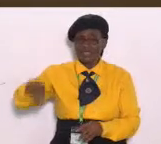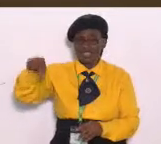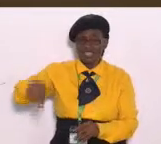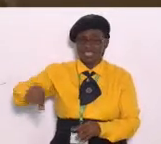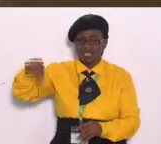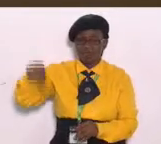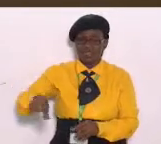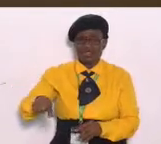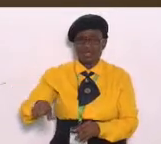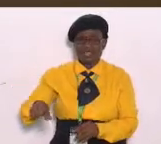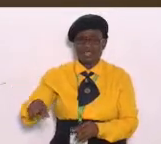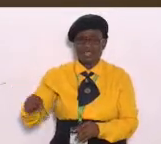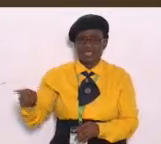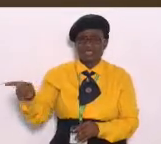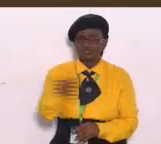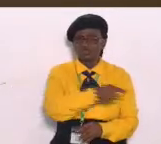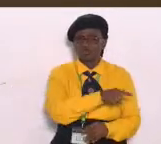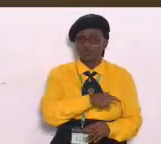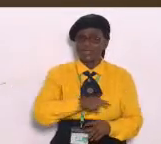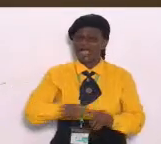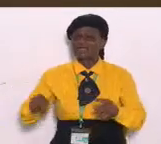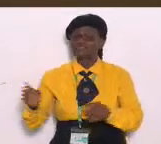you can't sue him,